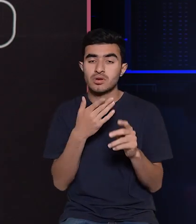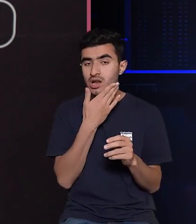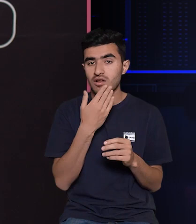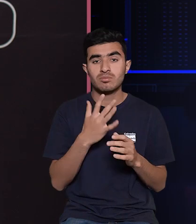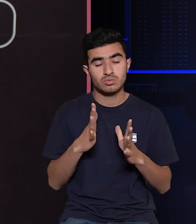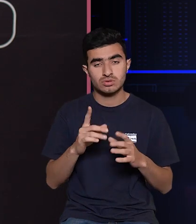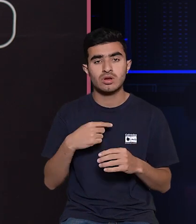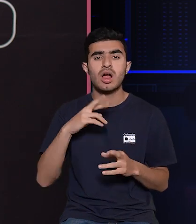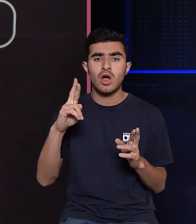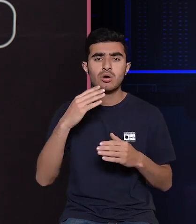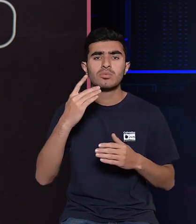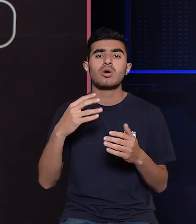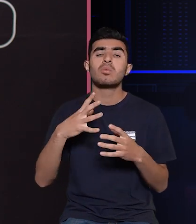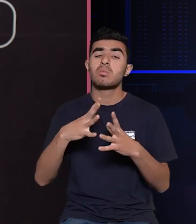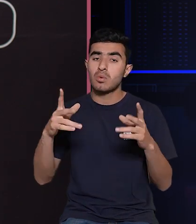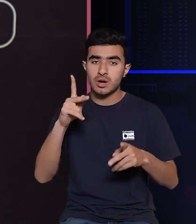anymore.